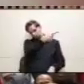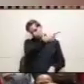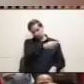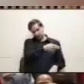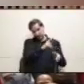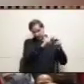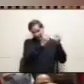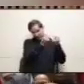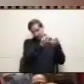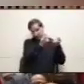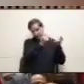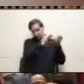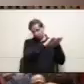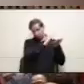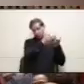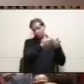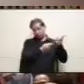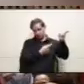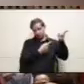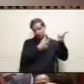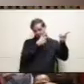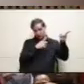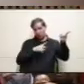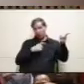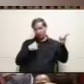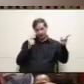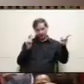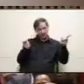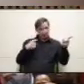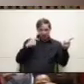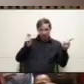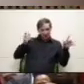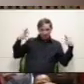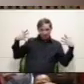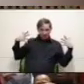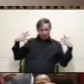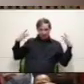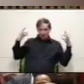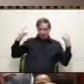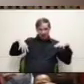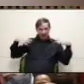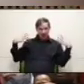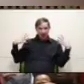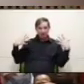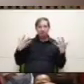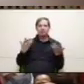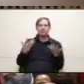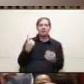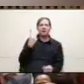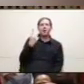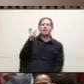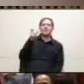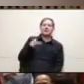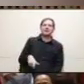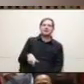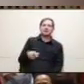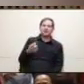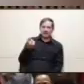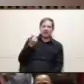from one of the people from National Treasury. But that's the only person who really made a lot of noise that we owe them.